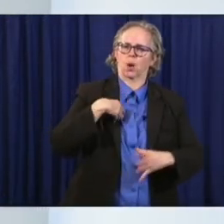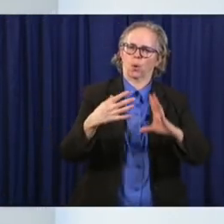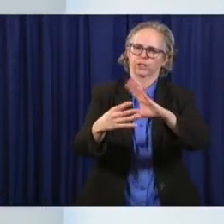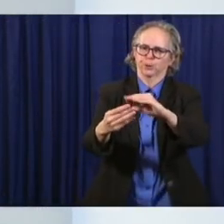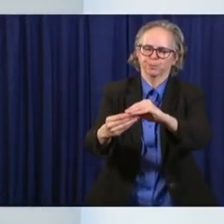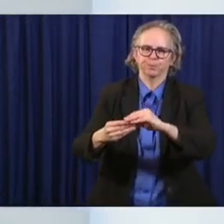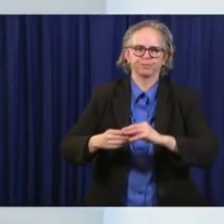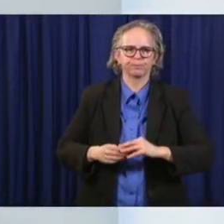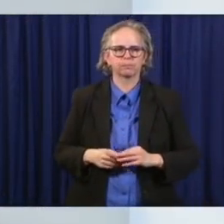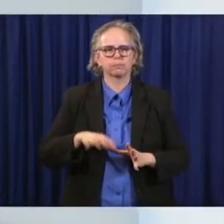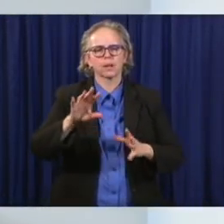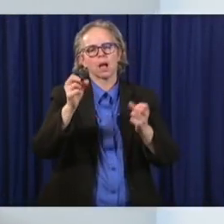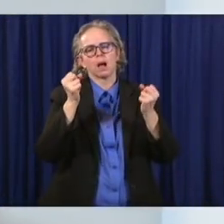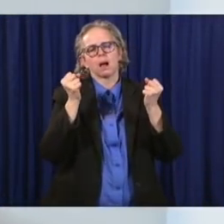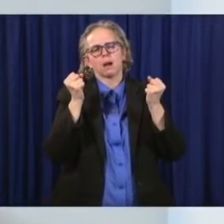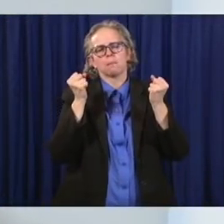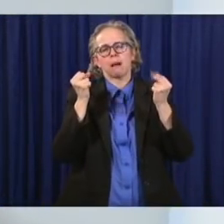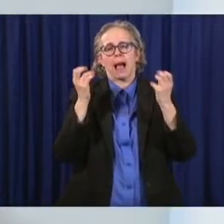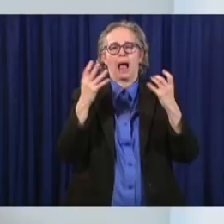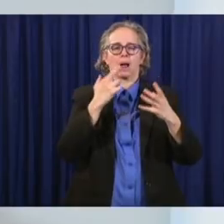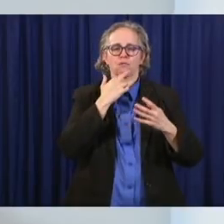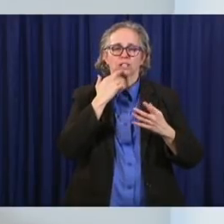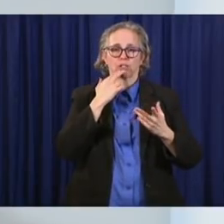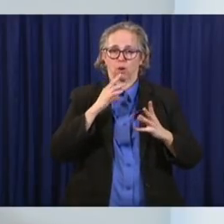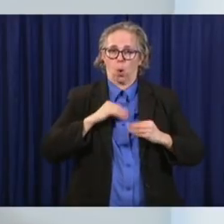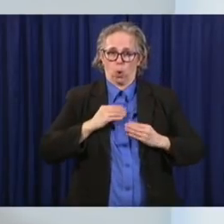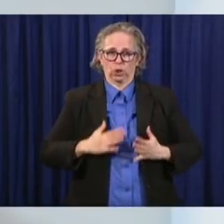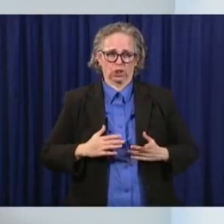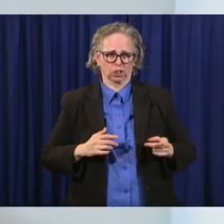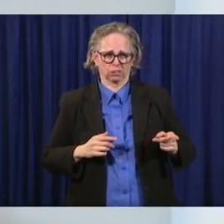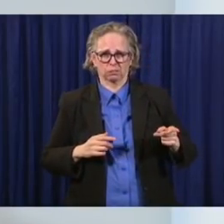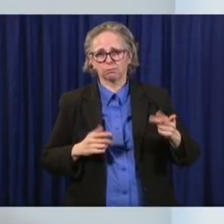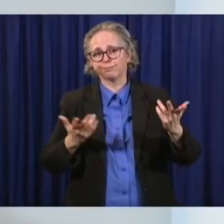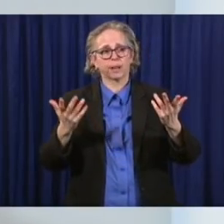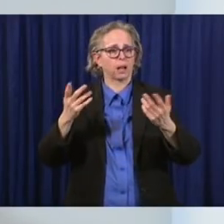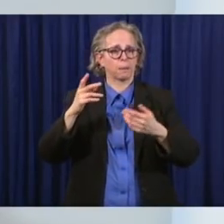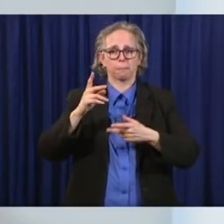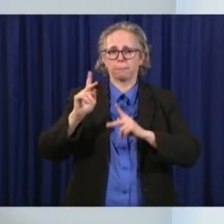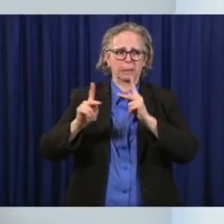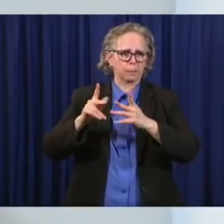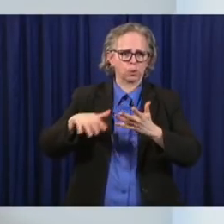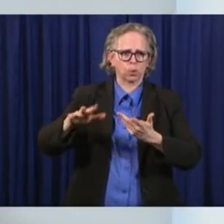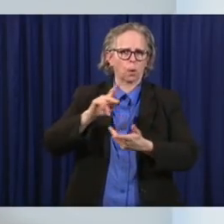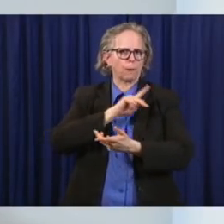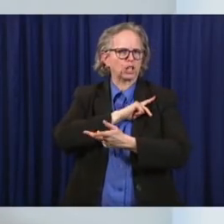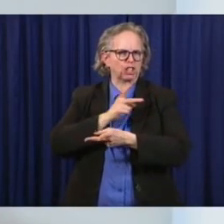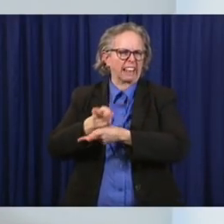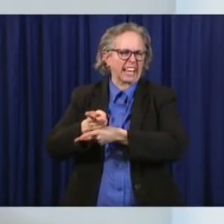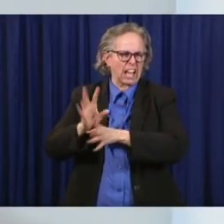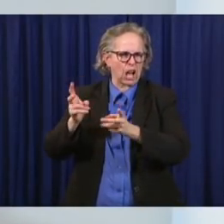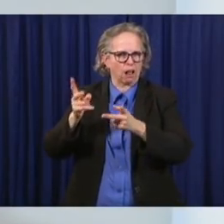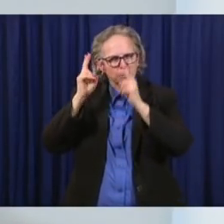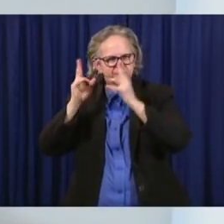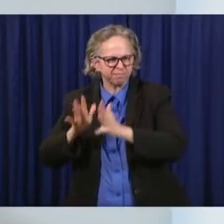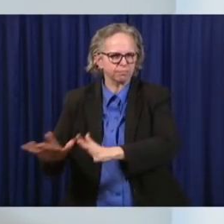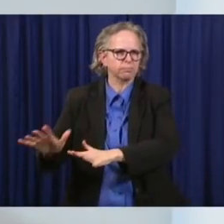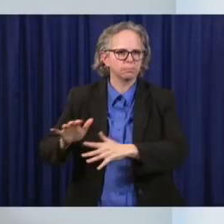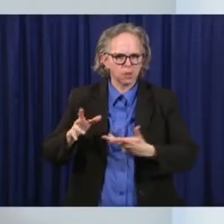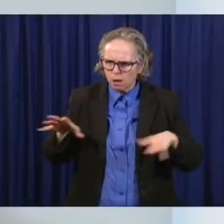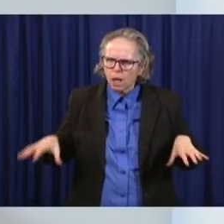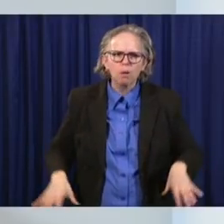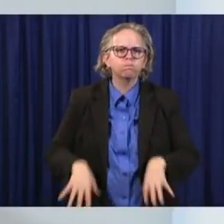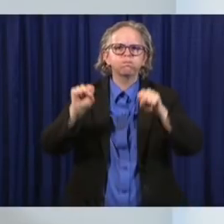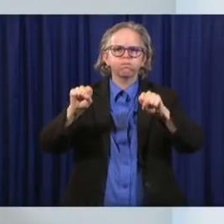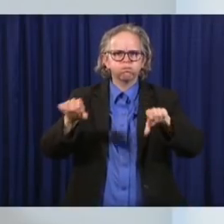the restaurateurs and the people in the personal care business are practitioners. They are cutting hair.